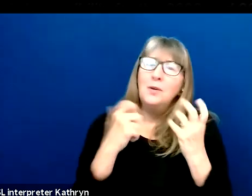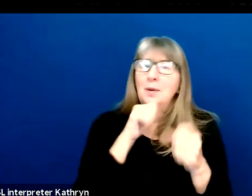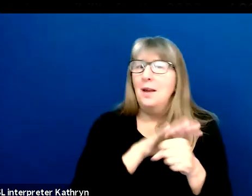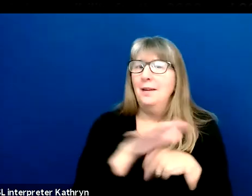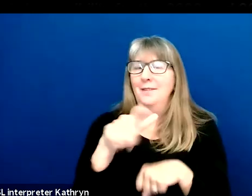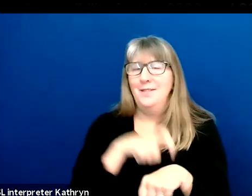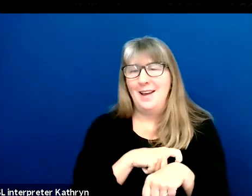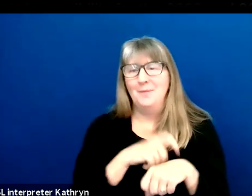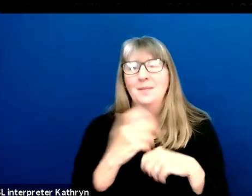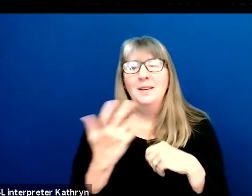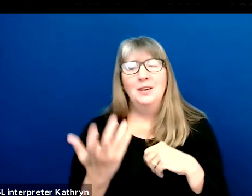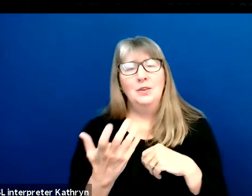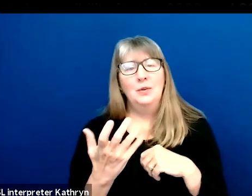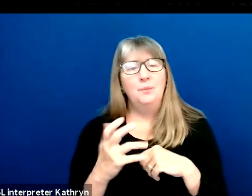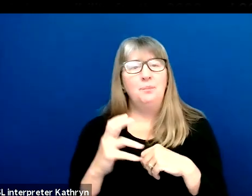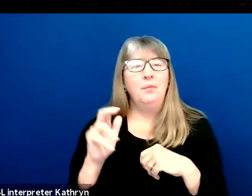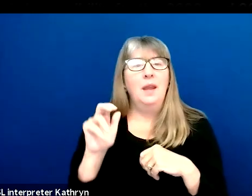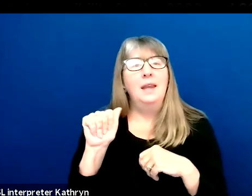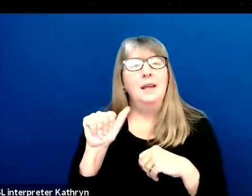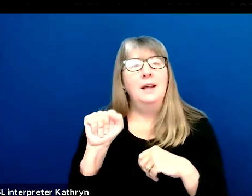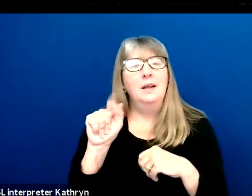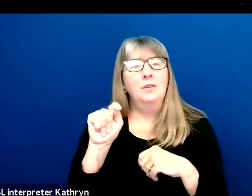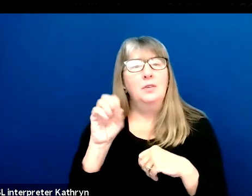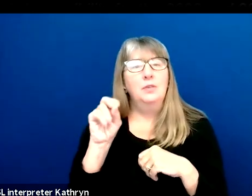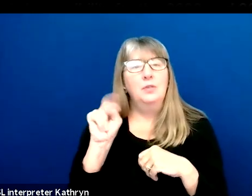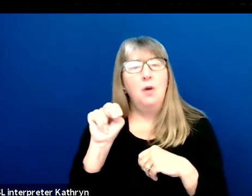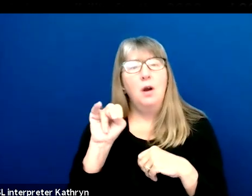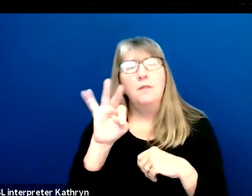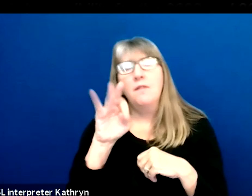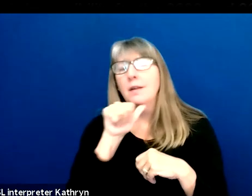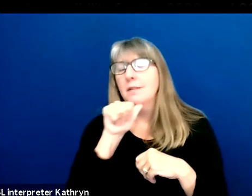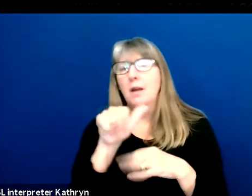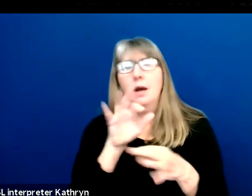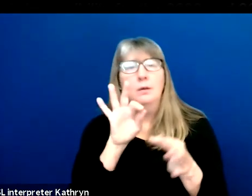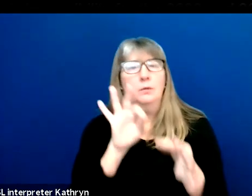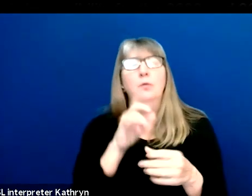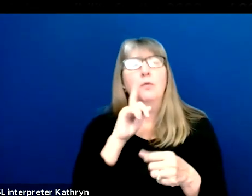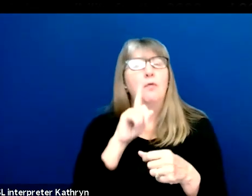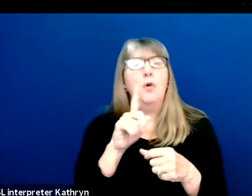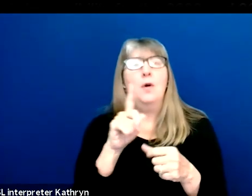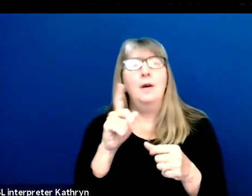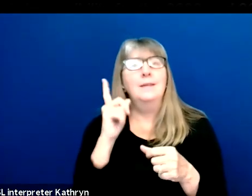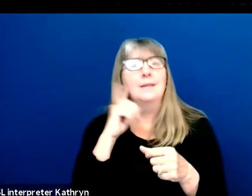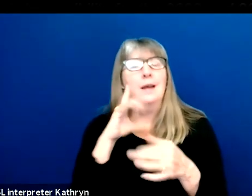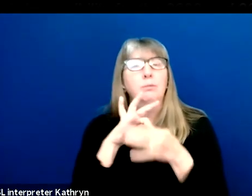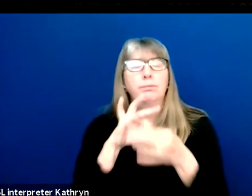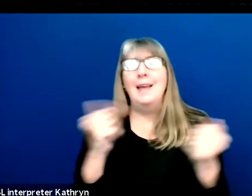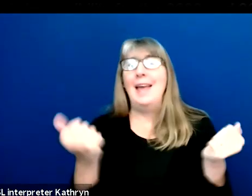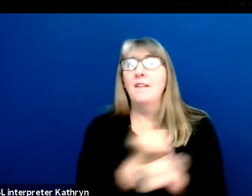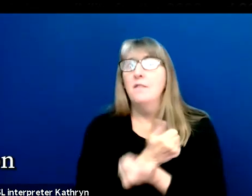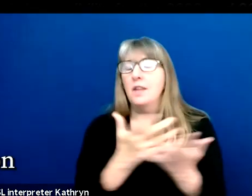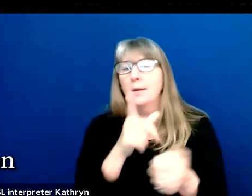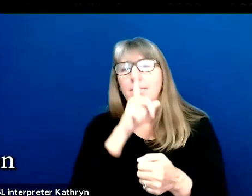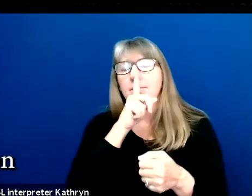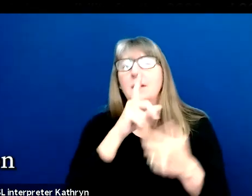time. And Astronify is not suitable for sonifying everything. I did select plots with that in mind. And also one of the